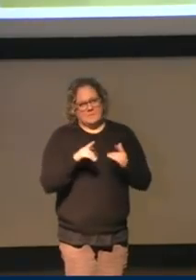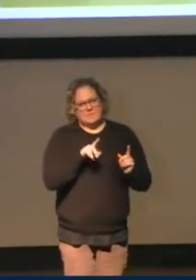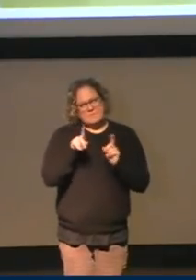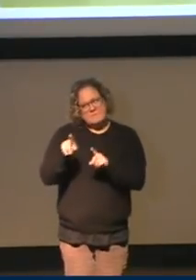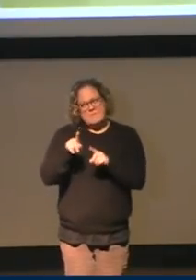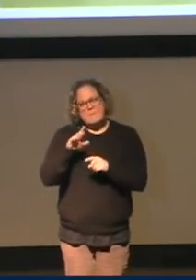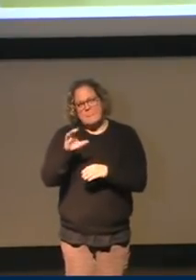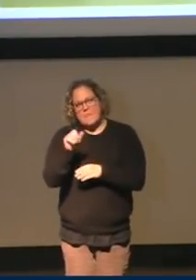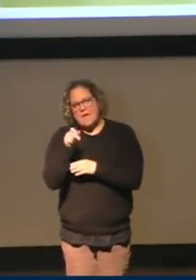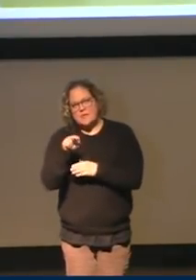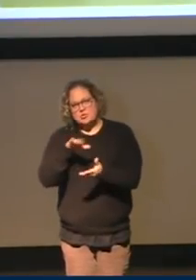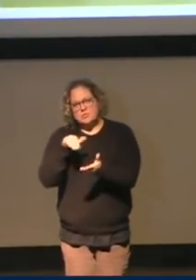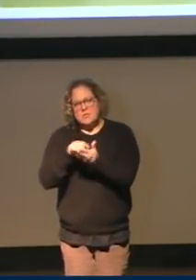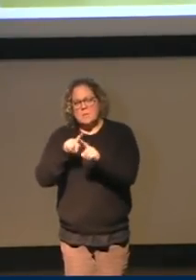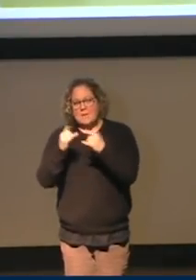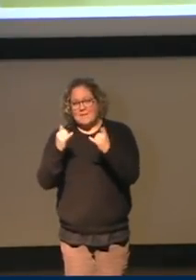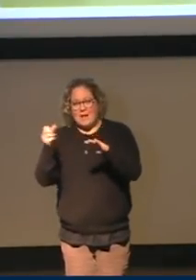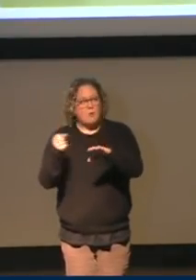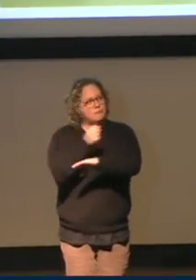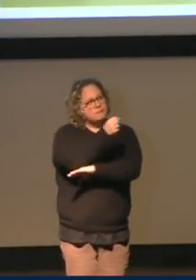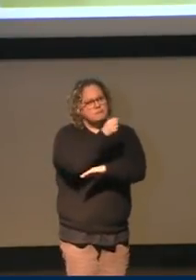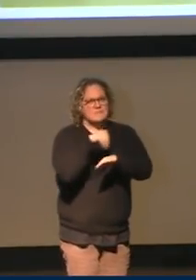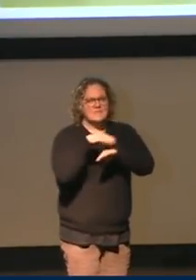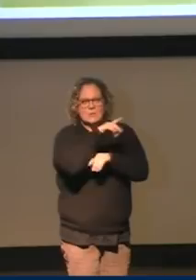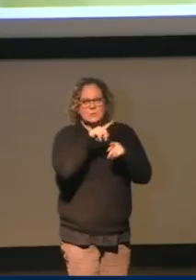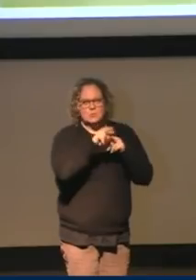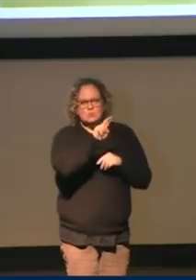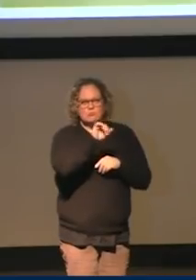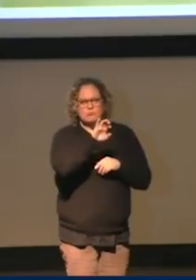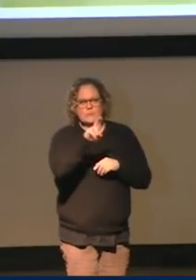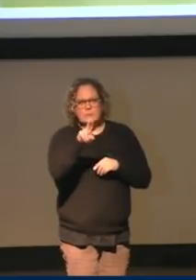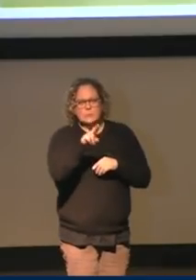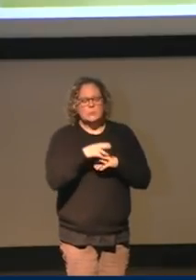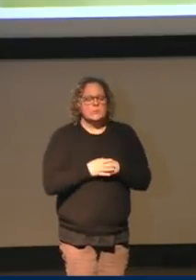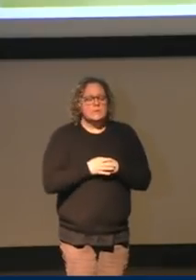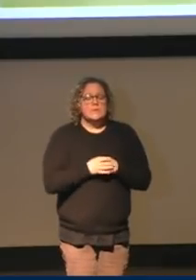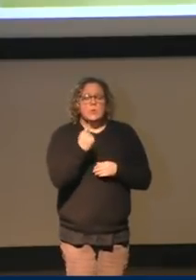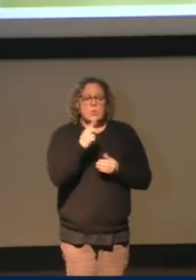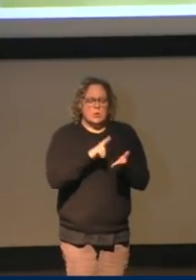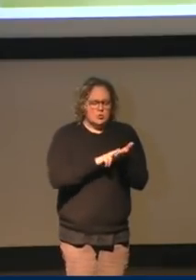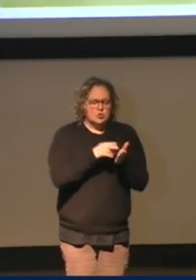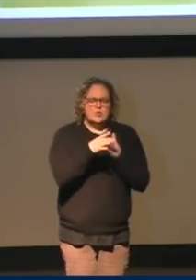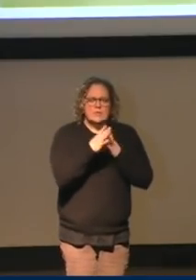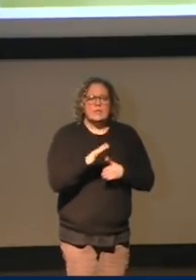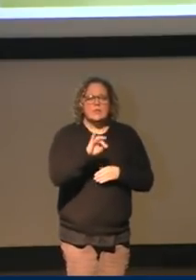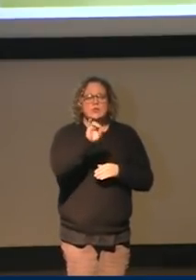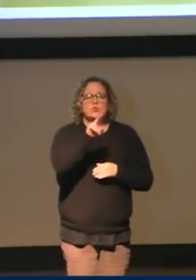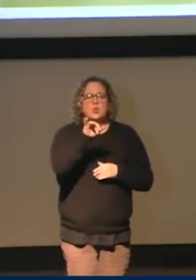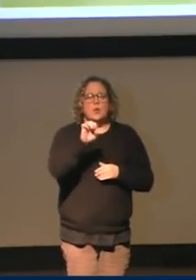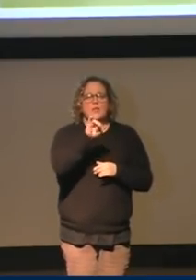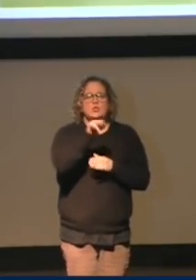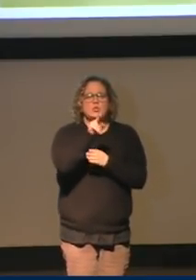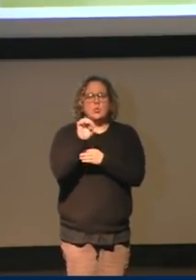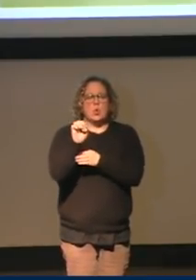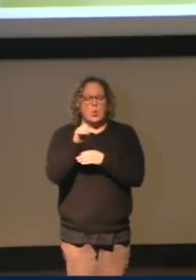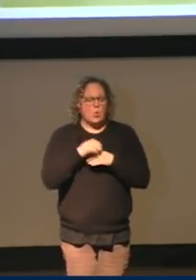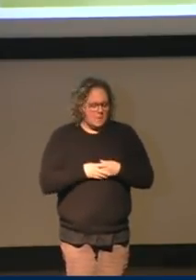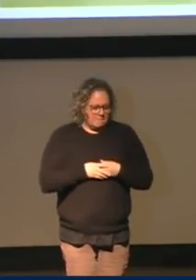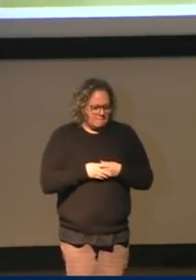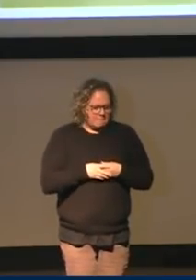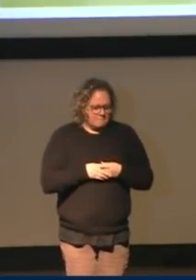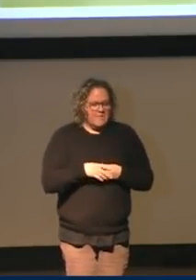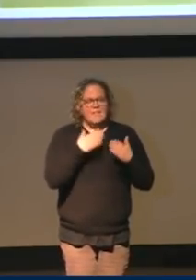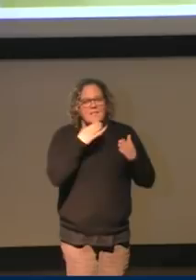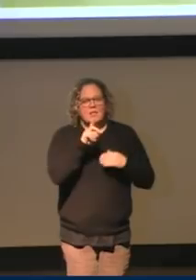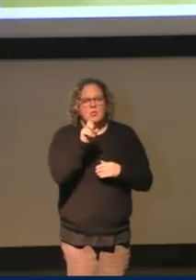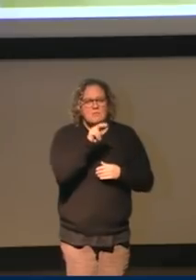center, but they got sent up to the RICU. And this is from the nurse leader, Julie Juno. Thank you, Donna and Bob, for